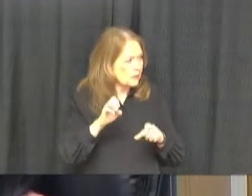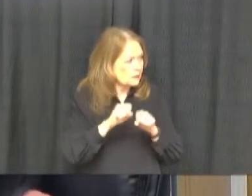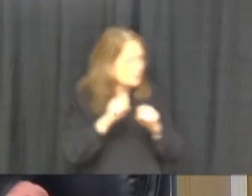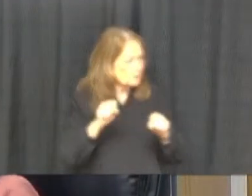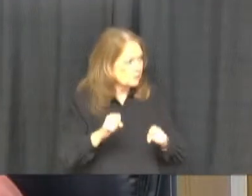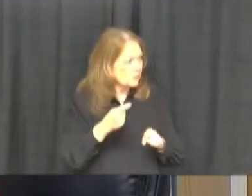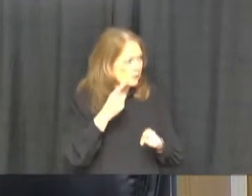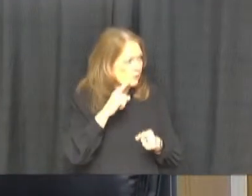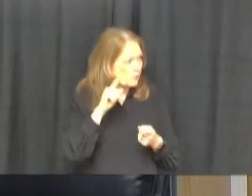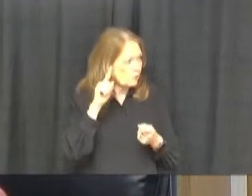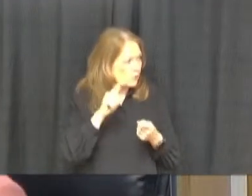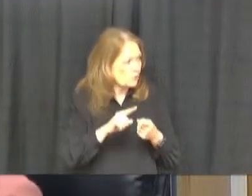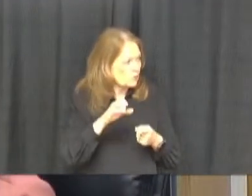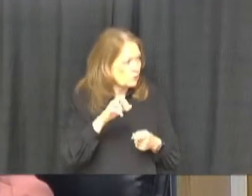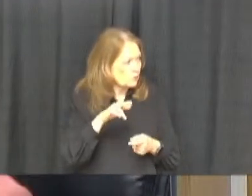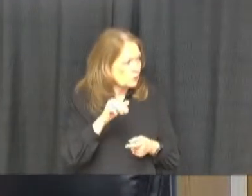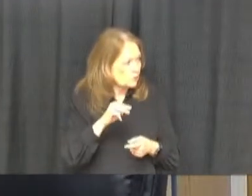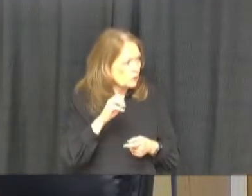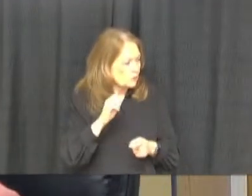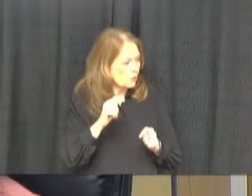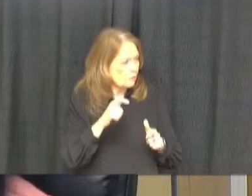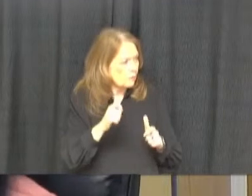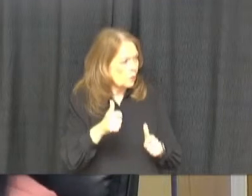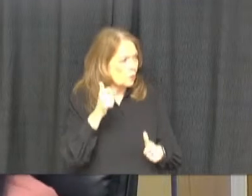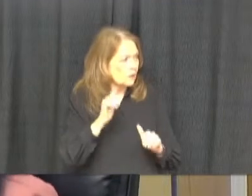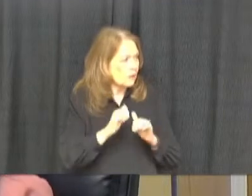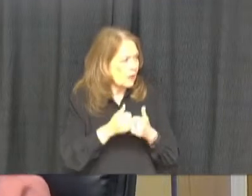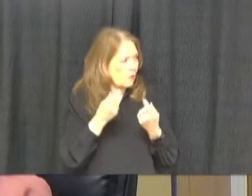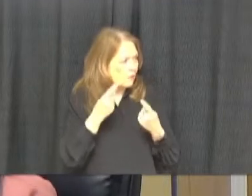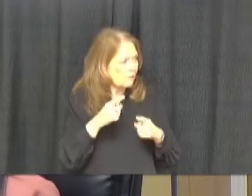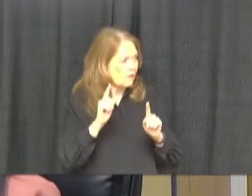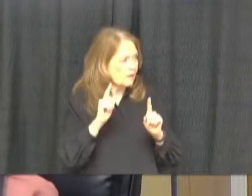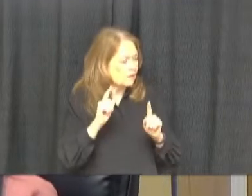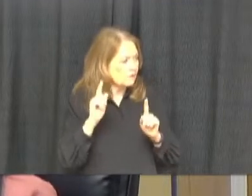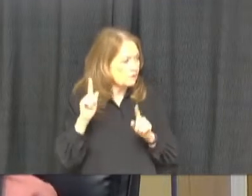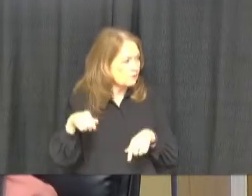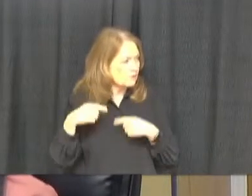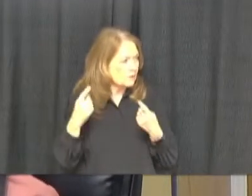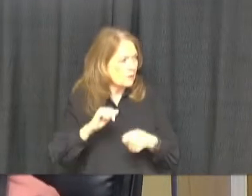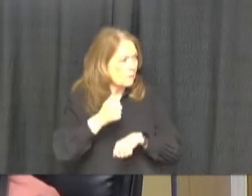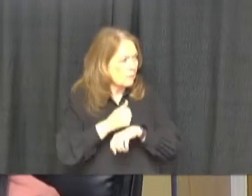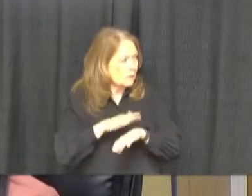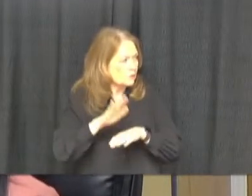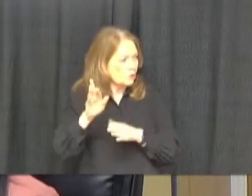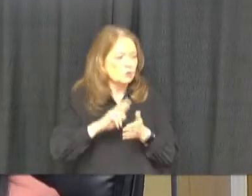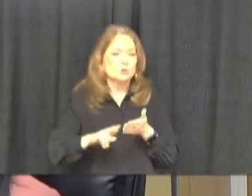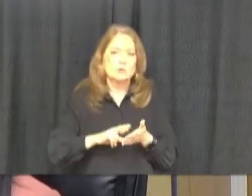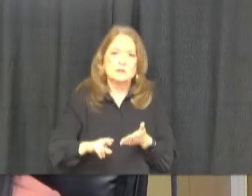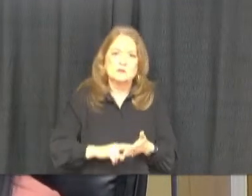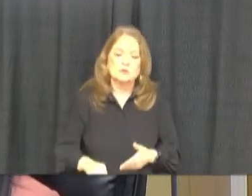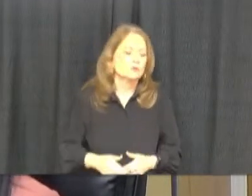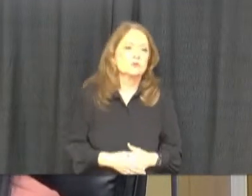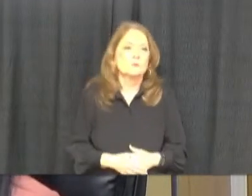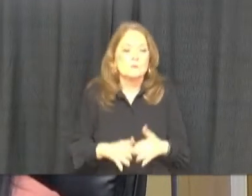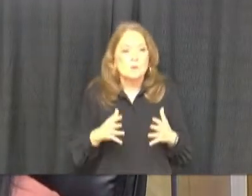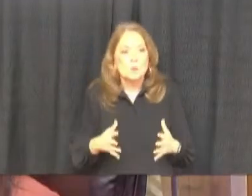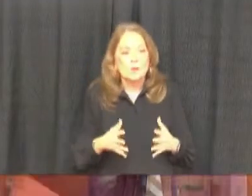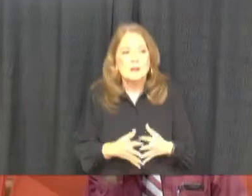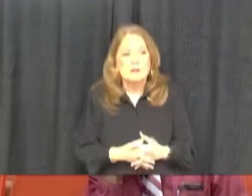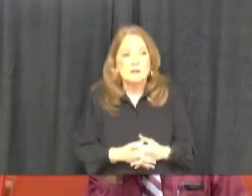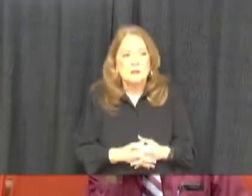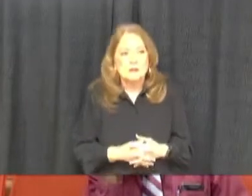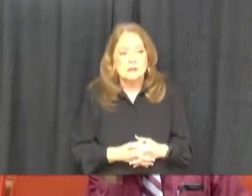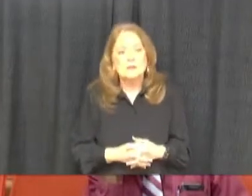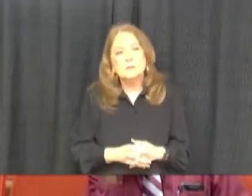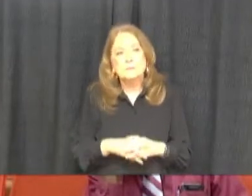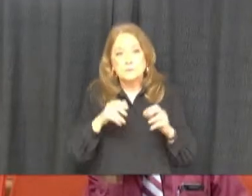reducing crime quickly? How effective has it been, based on your research? Well, you can